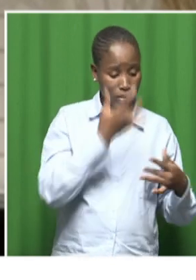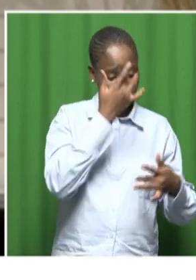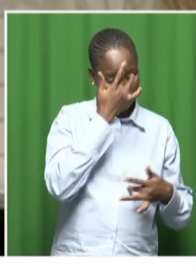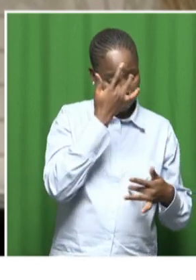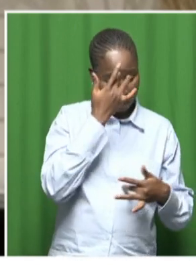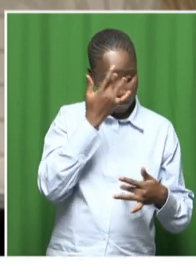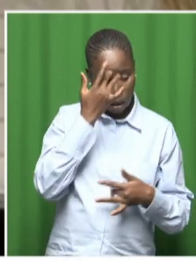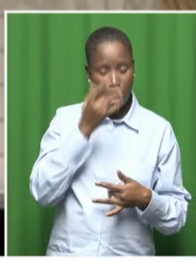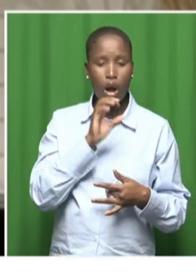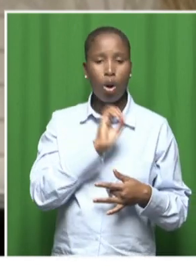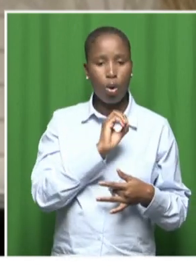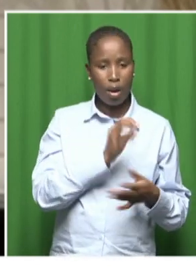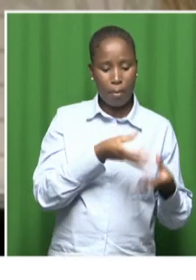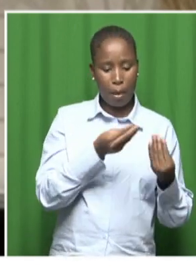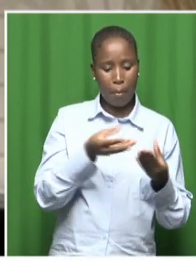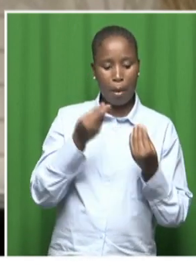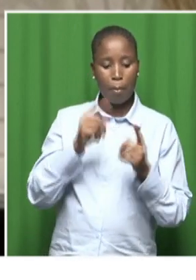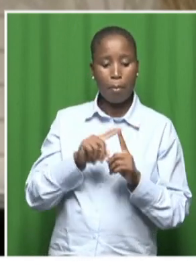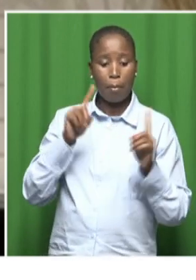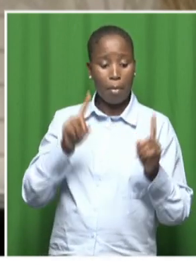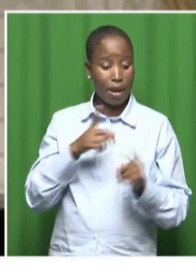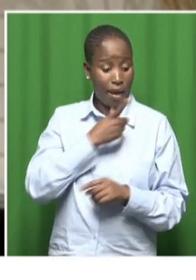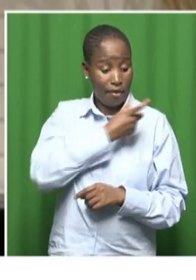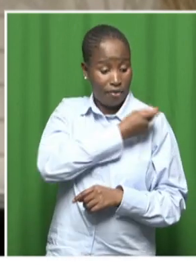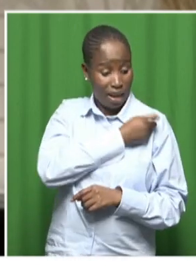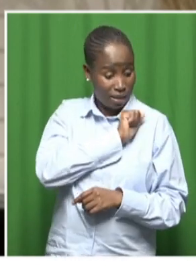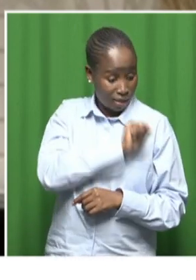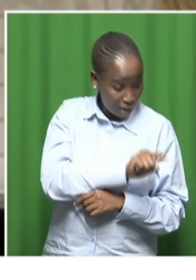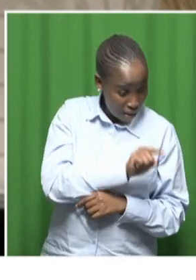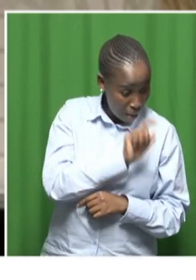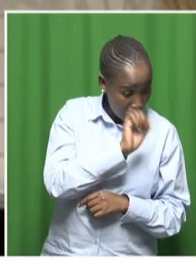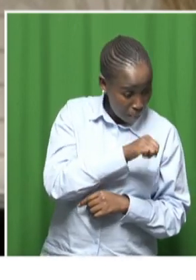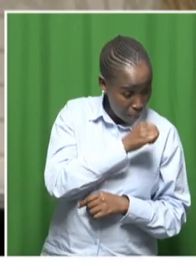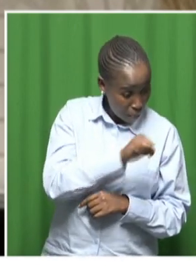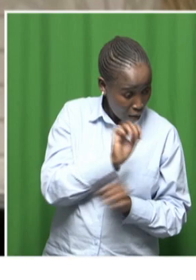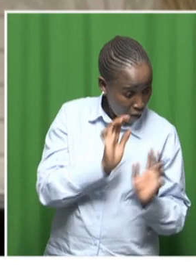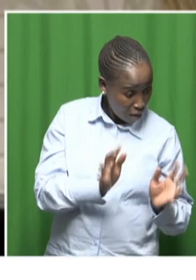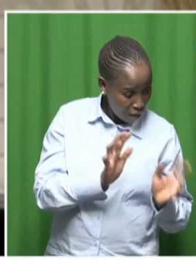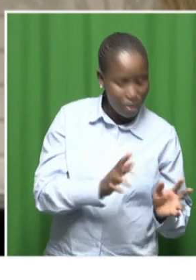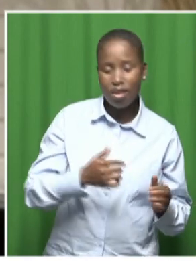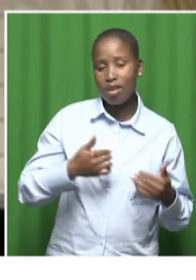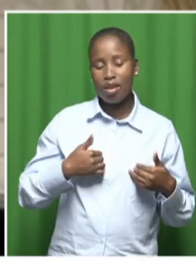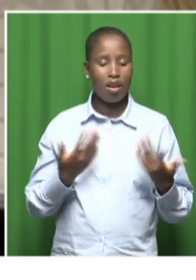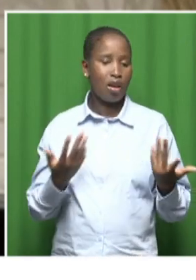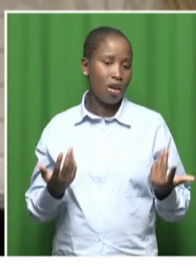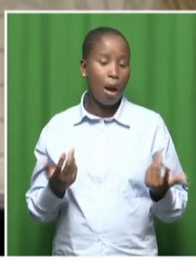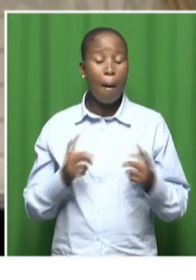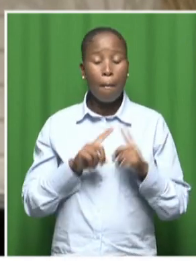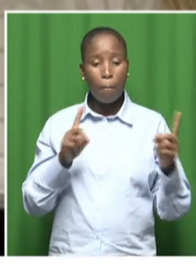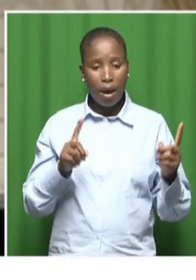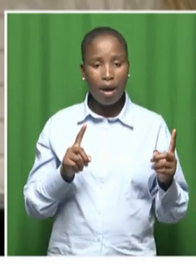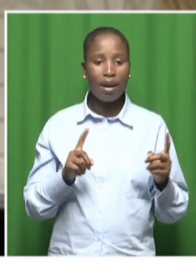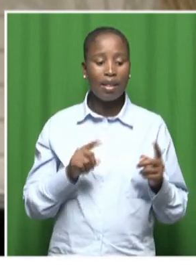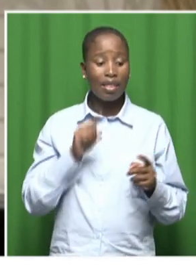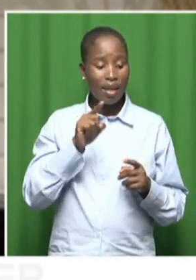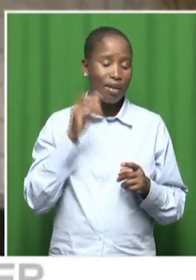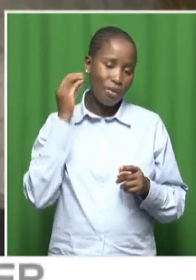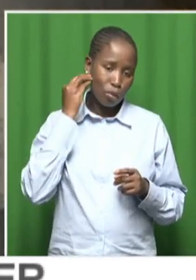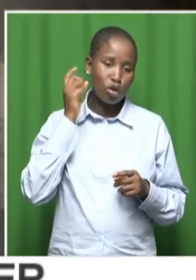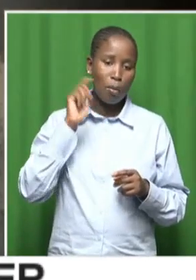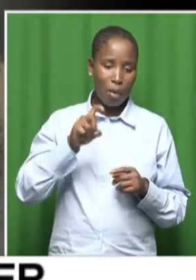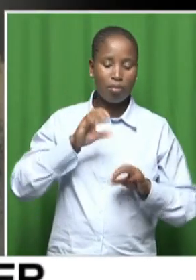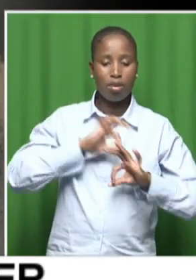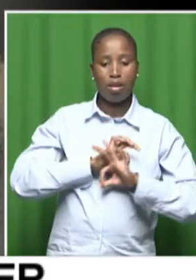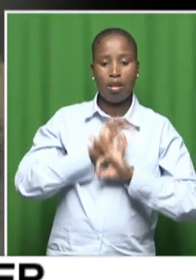don't know the vaccination status. And that is an issue, of course, because that data should be clearer. And that's an area that we really